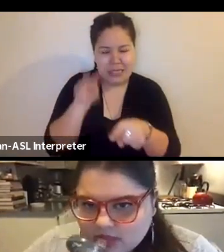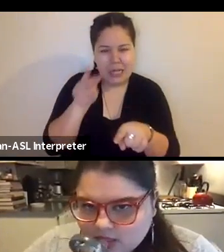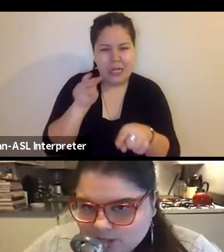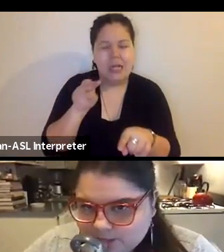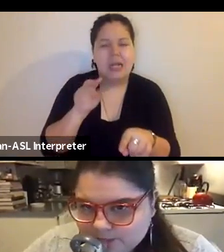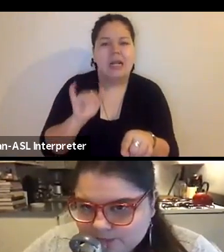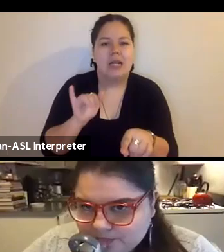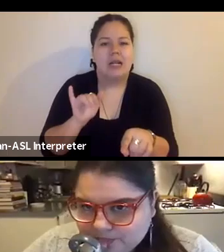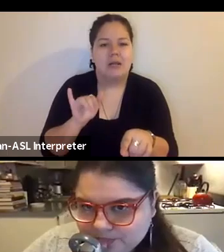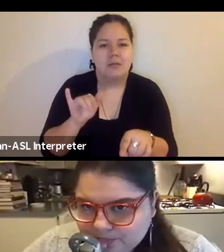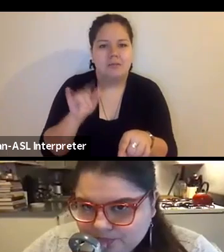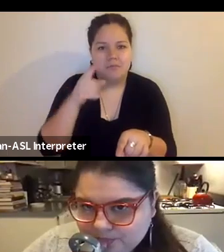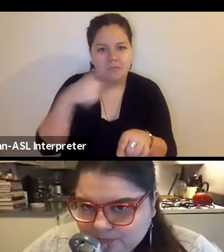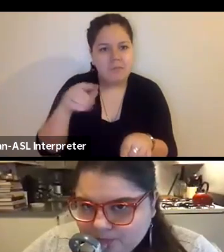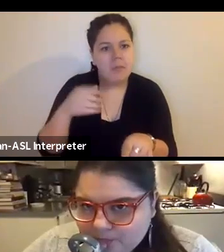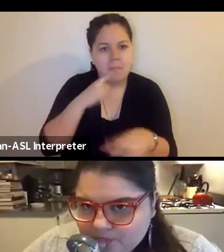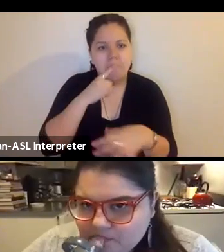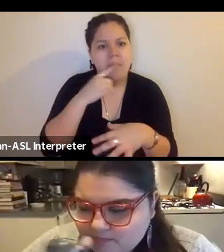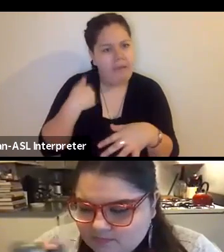there is blood.